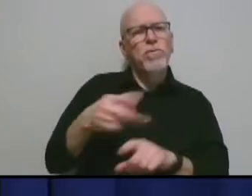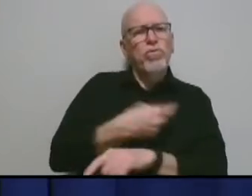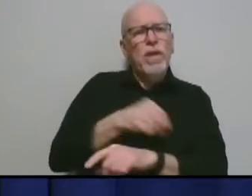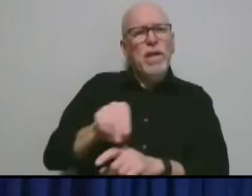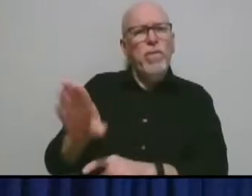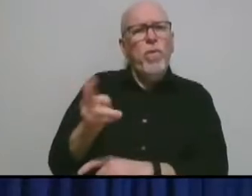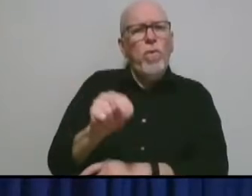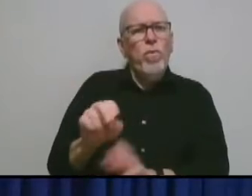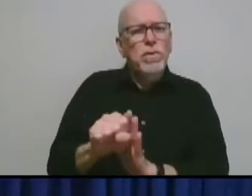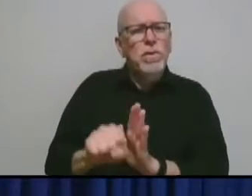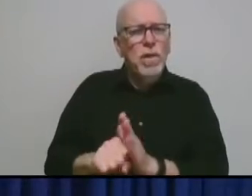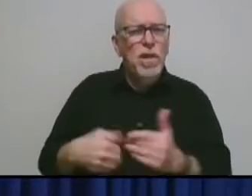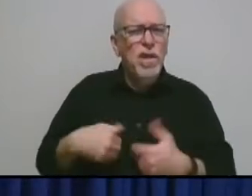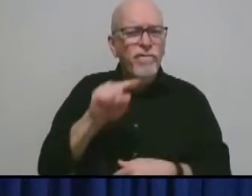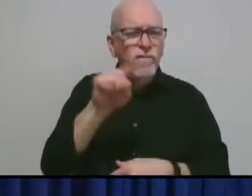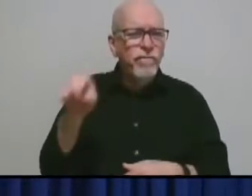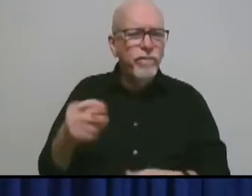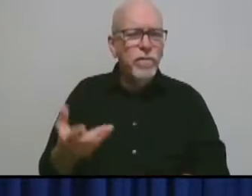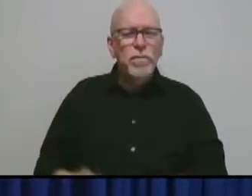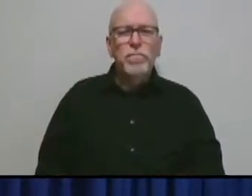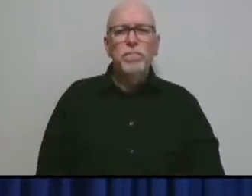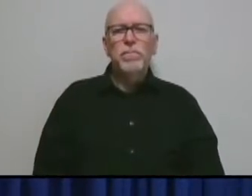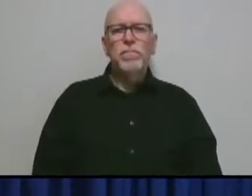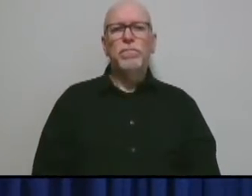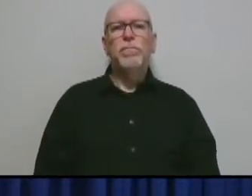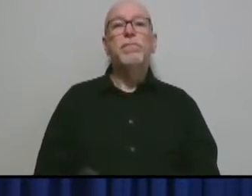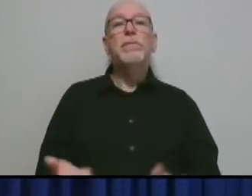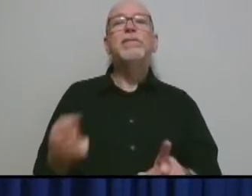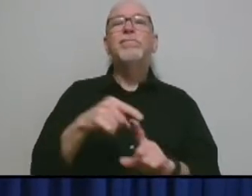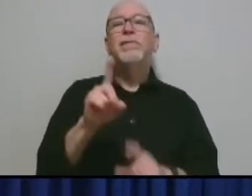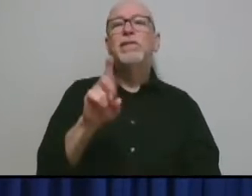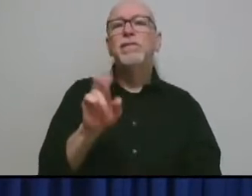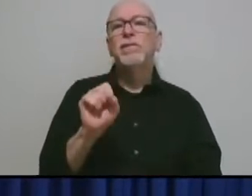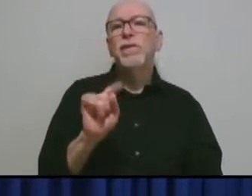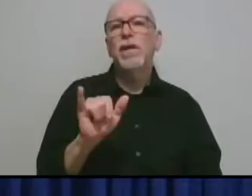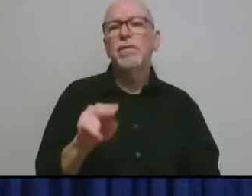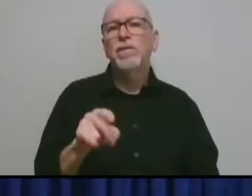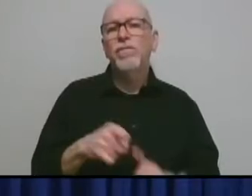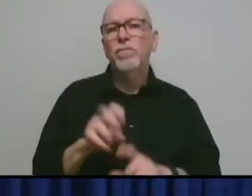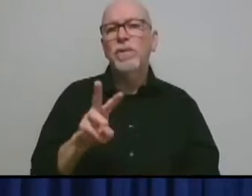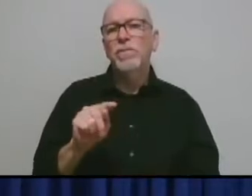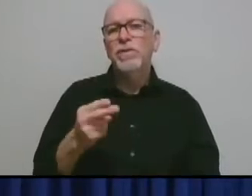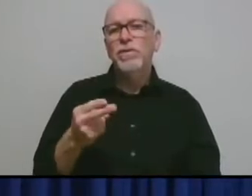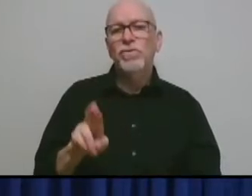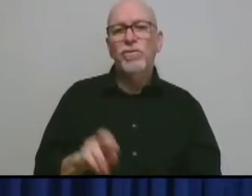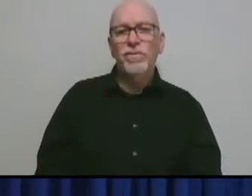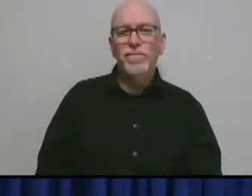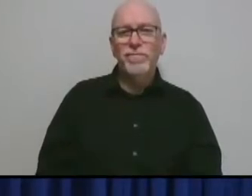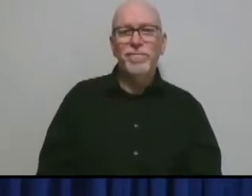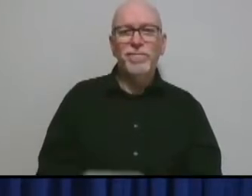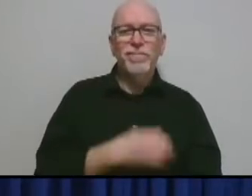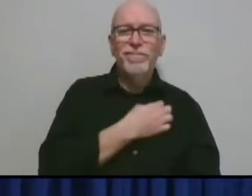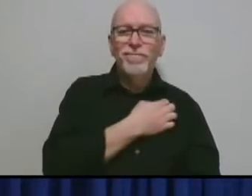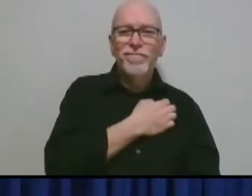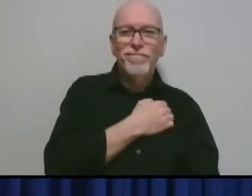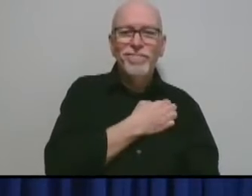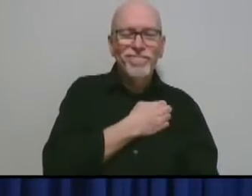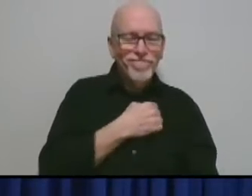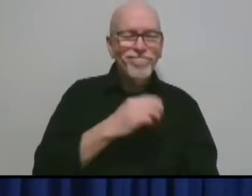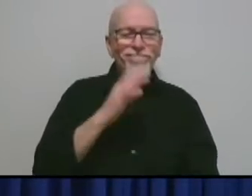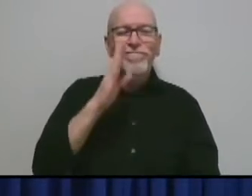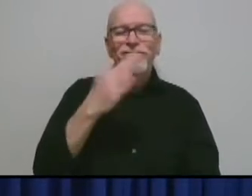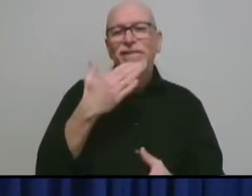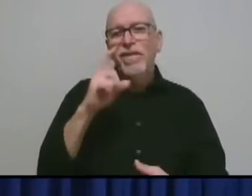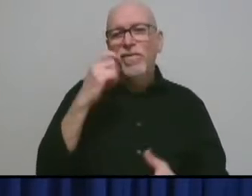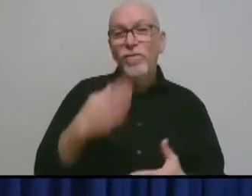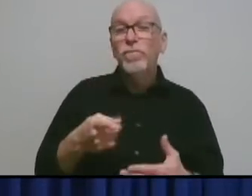state. We'll go back to Dustin of WTHR. Dustin, welcome. Thank you, Governor.